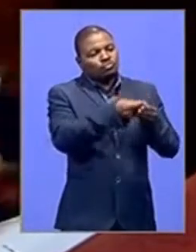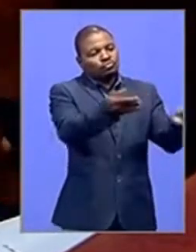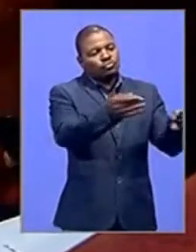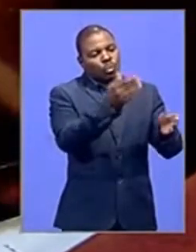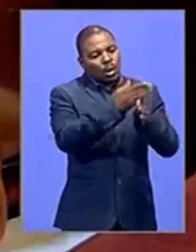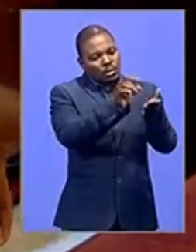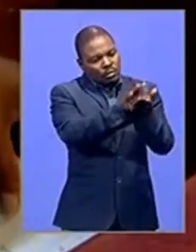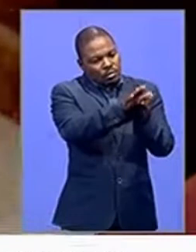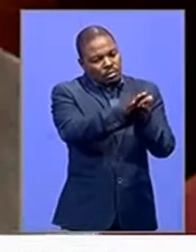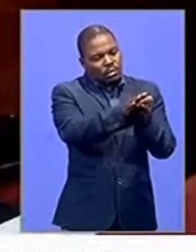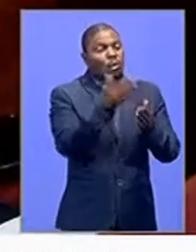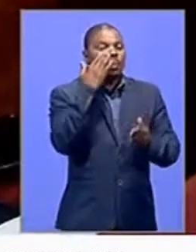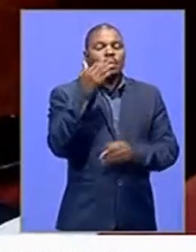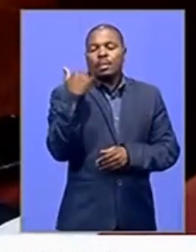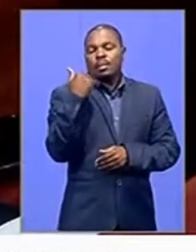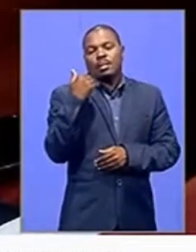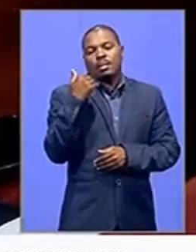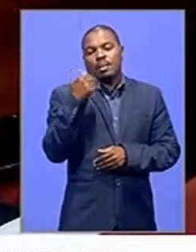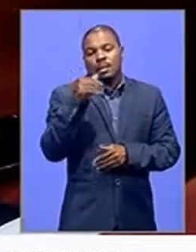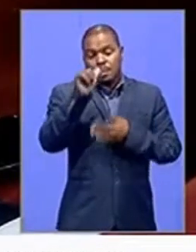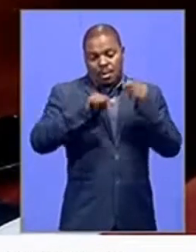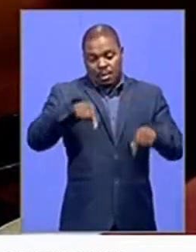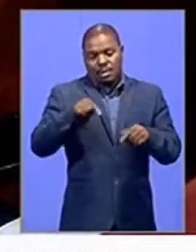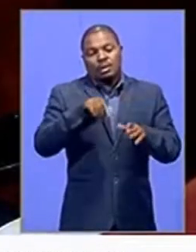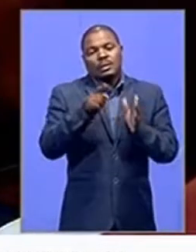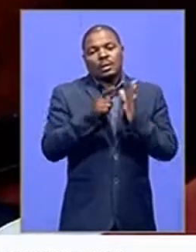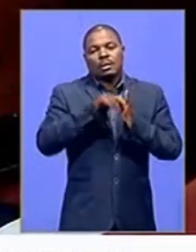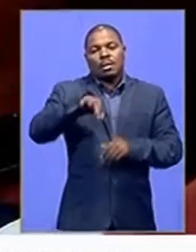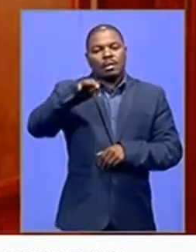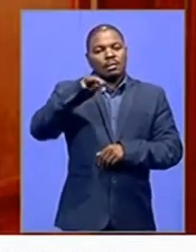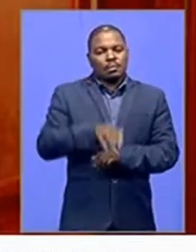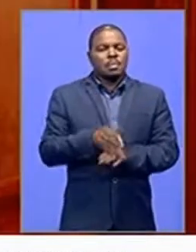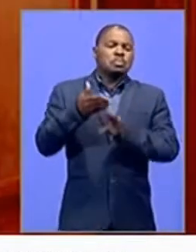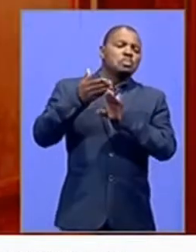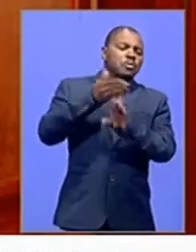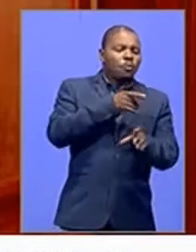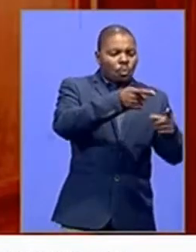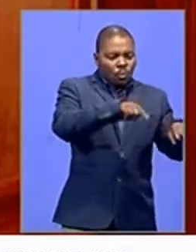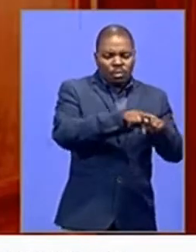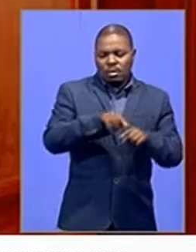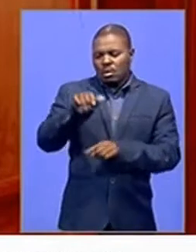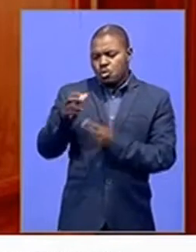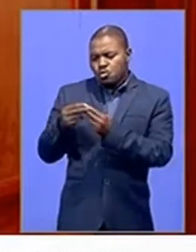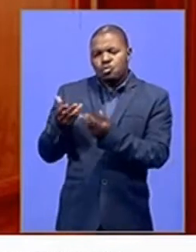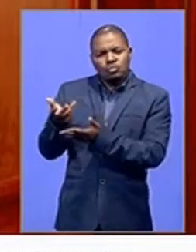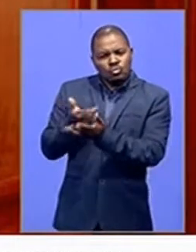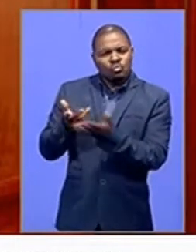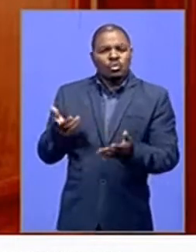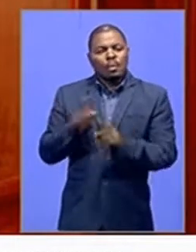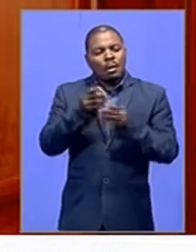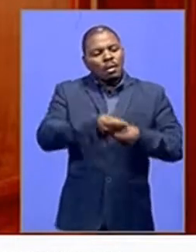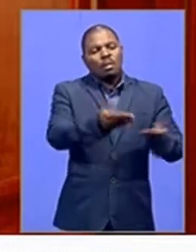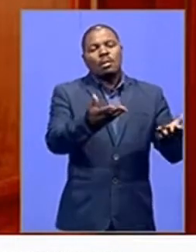ka letšatši la 13 kgweding ye pele go phethwa lenaneo la go boledišana le diunione. Se morago ga ditatofatšo tša